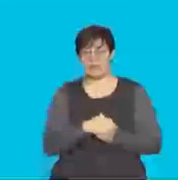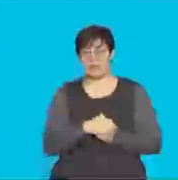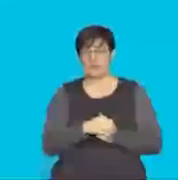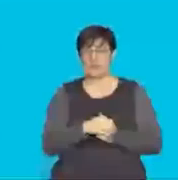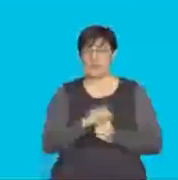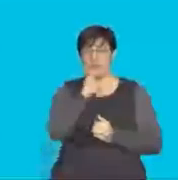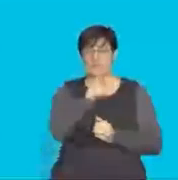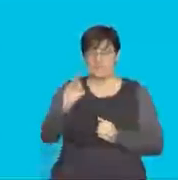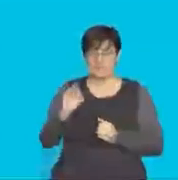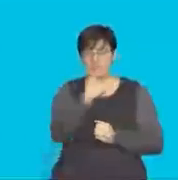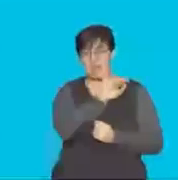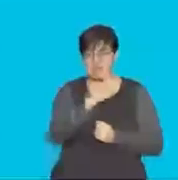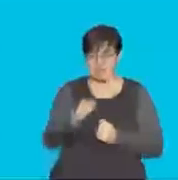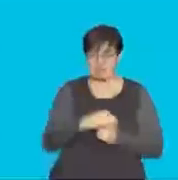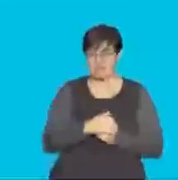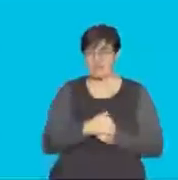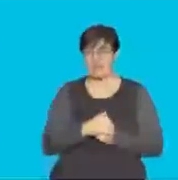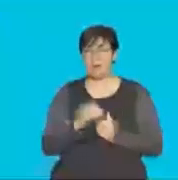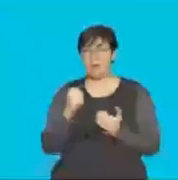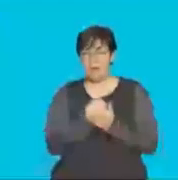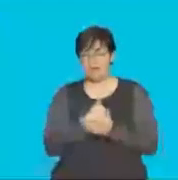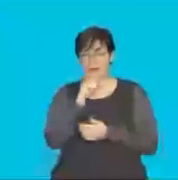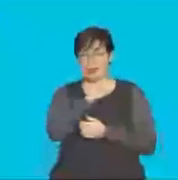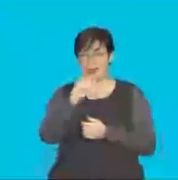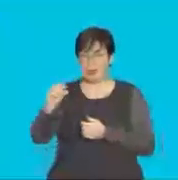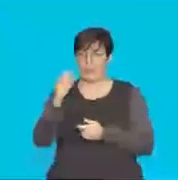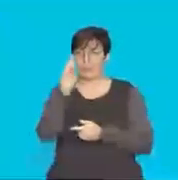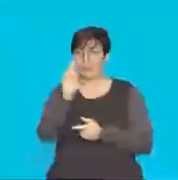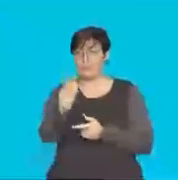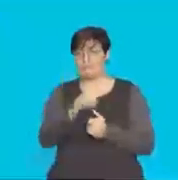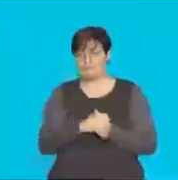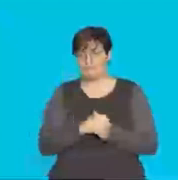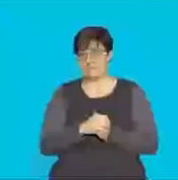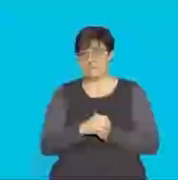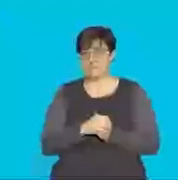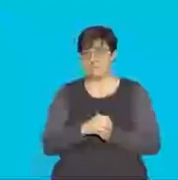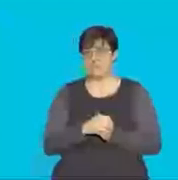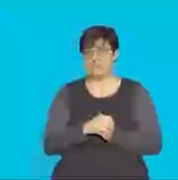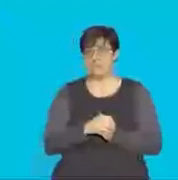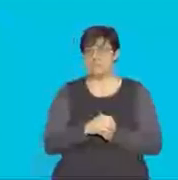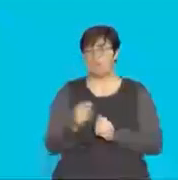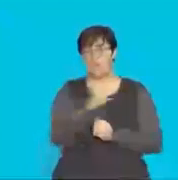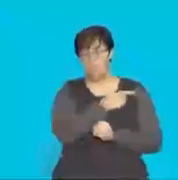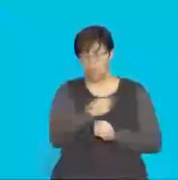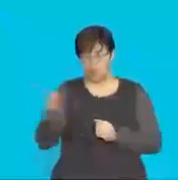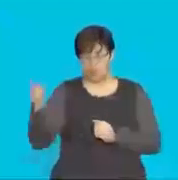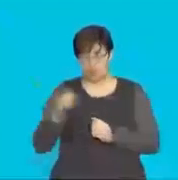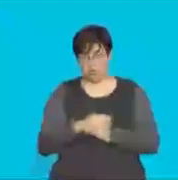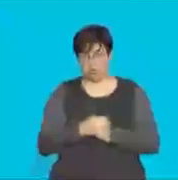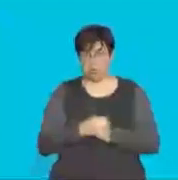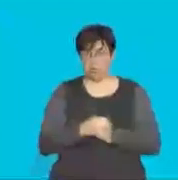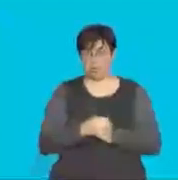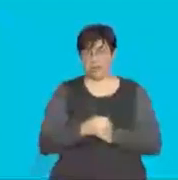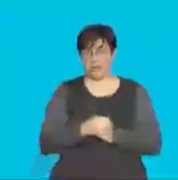that these individuals have to have 2 recessive alleles. And so all of these